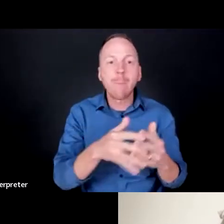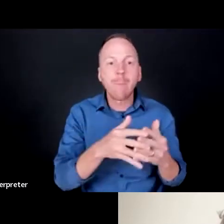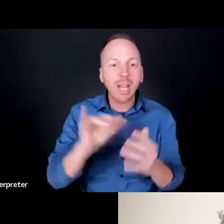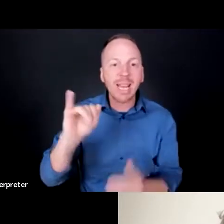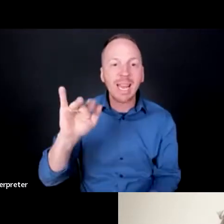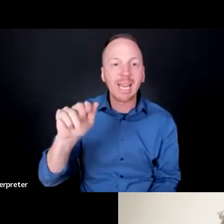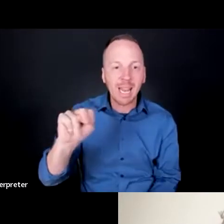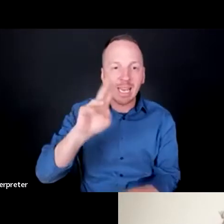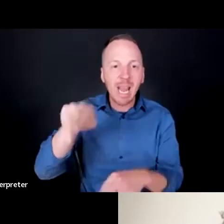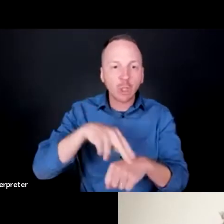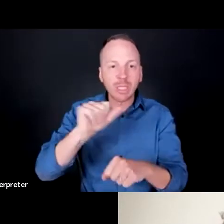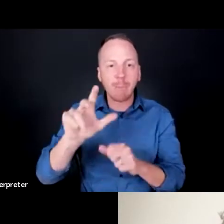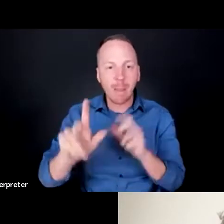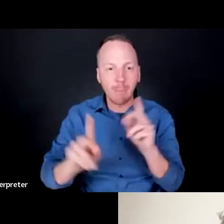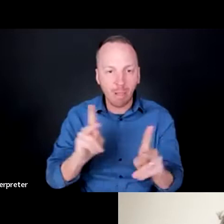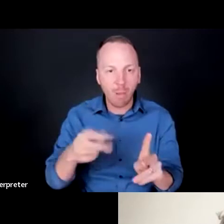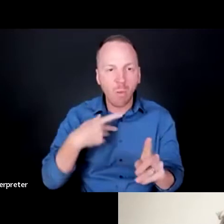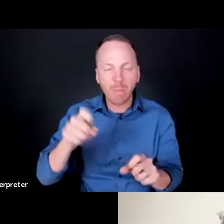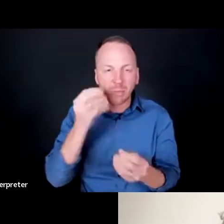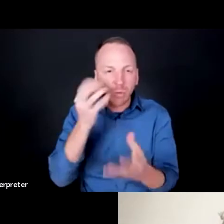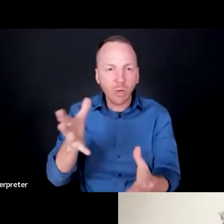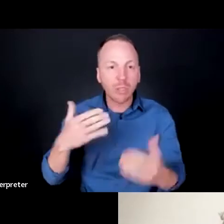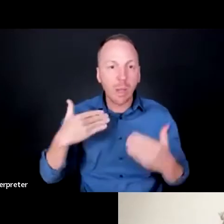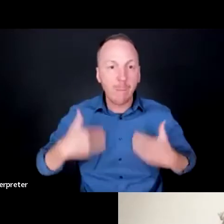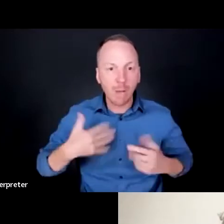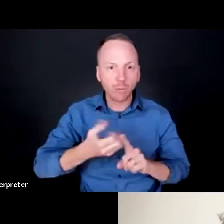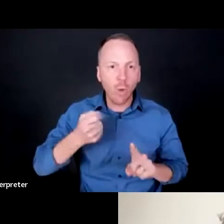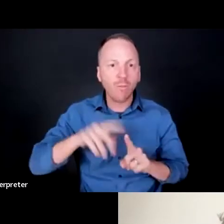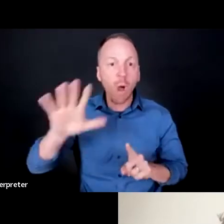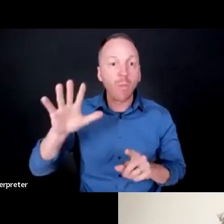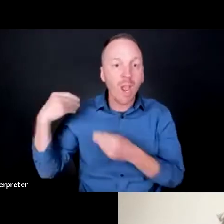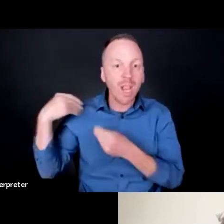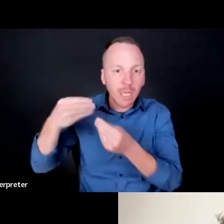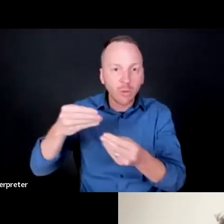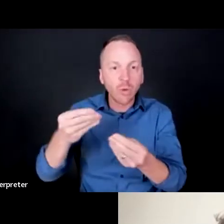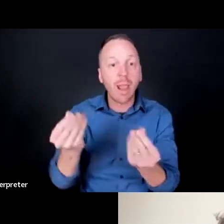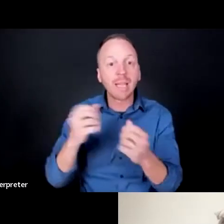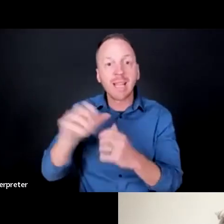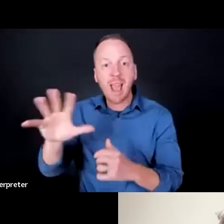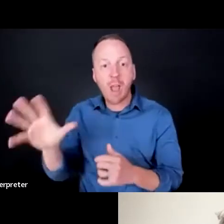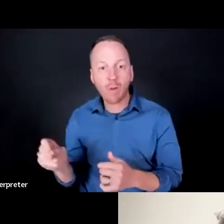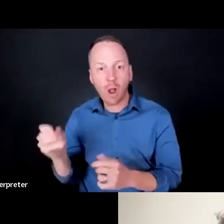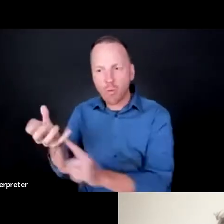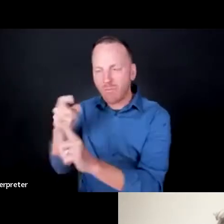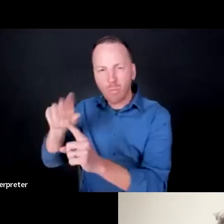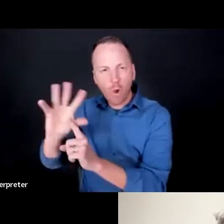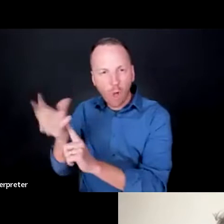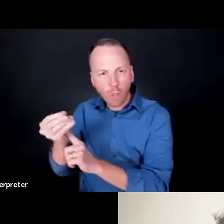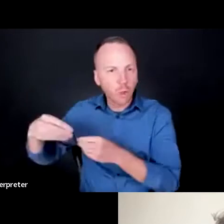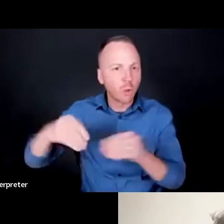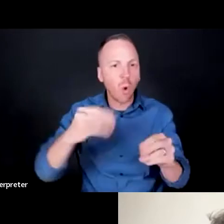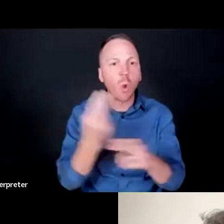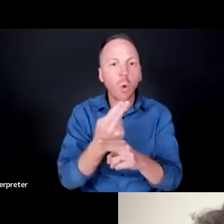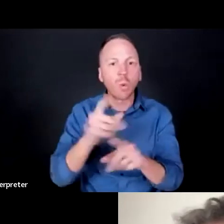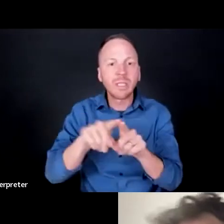and peoples. We also must acknowledge that bodies were stolen from their ancestral lands in Africa, uprooted from their culture, sold and used as